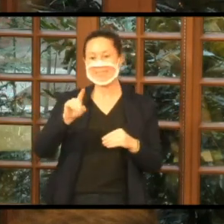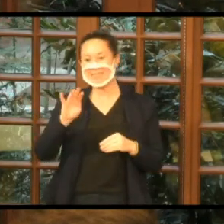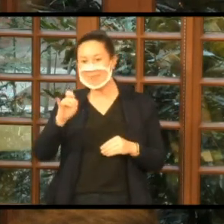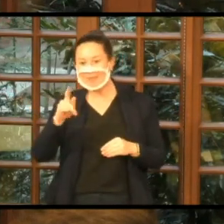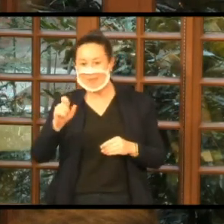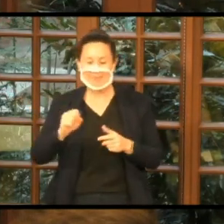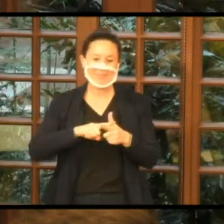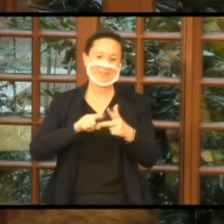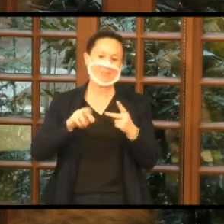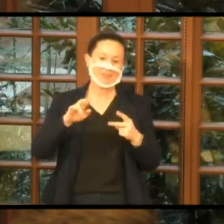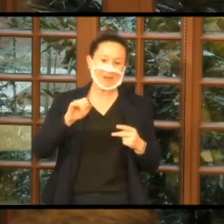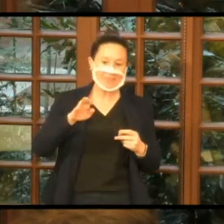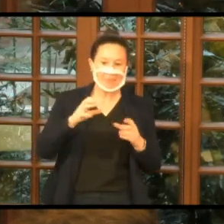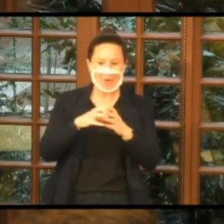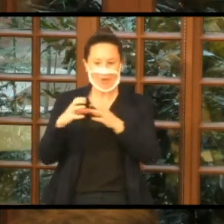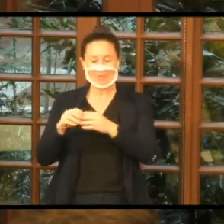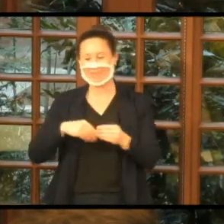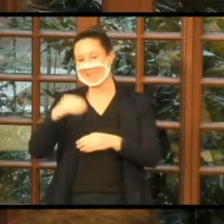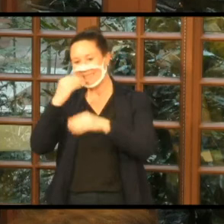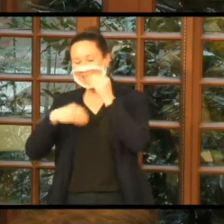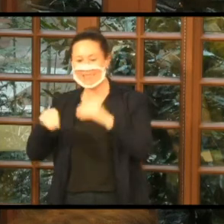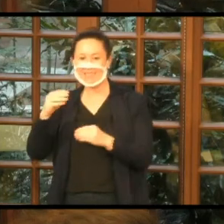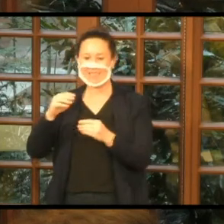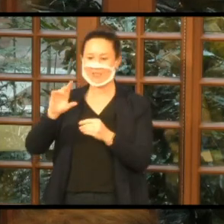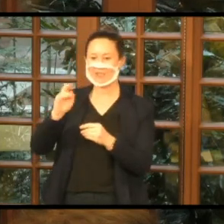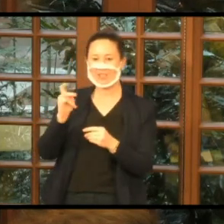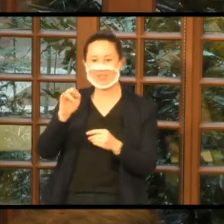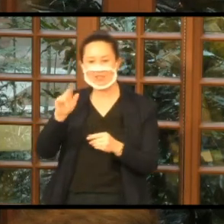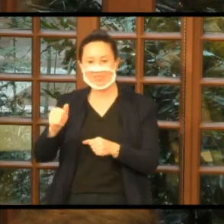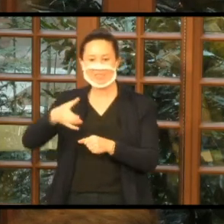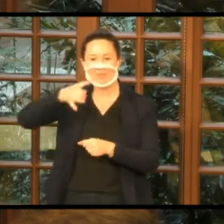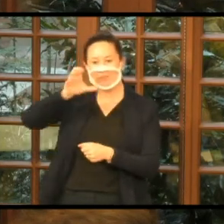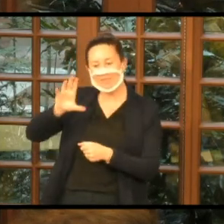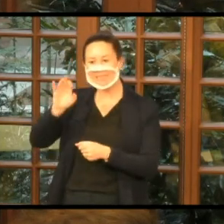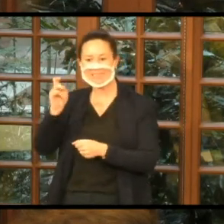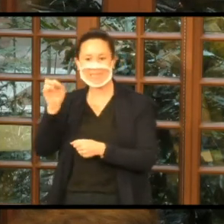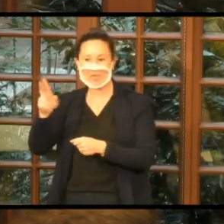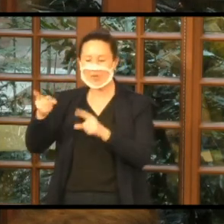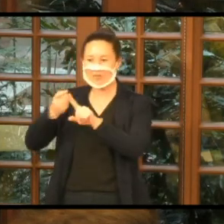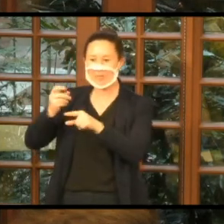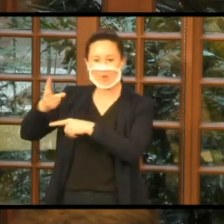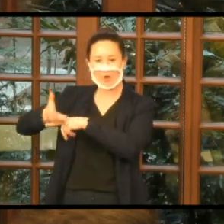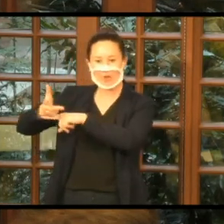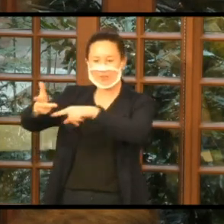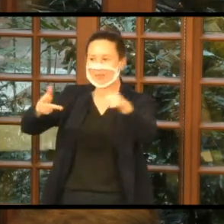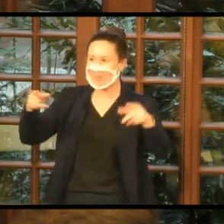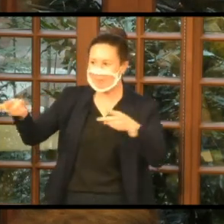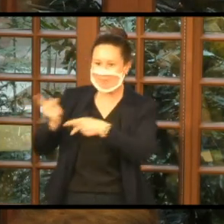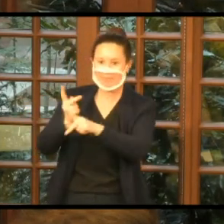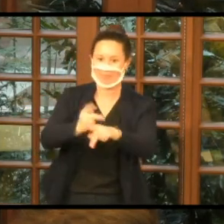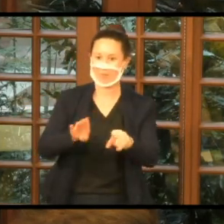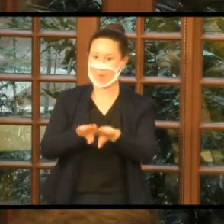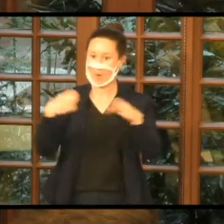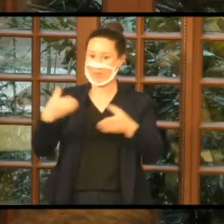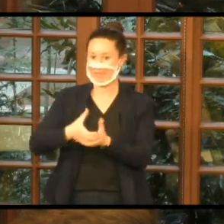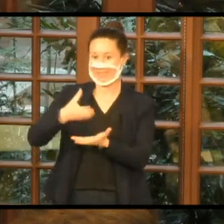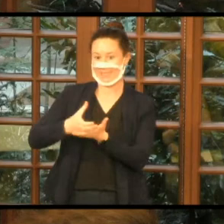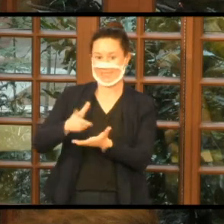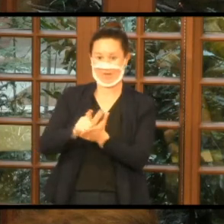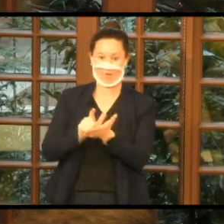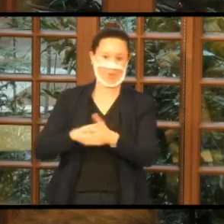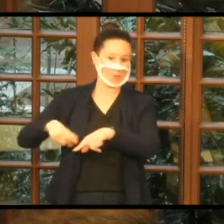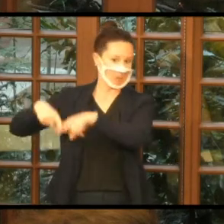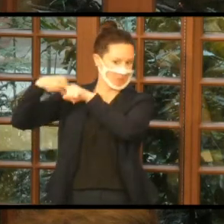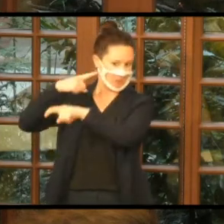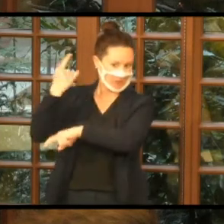year, and drinking sweetened chicory and spiked cider at aluminum carts, the open container laws suspended for the day. A